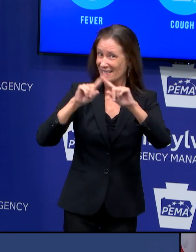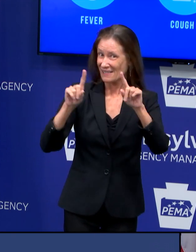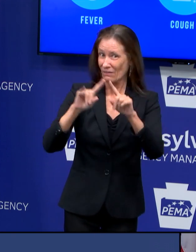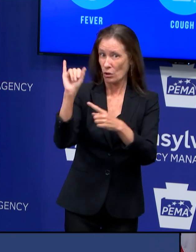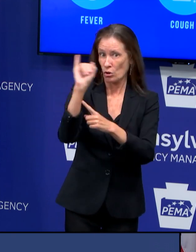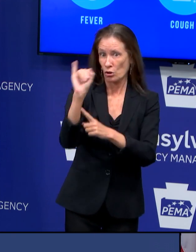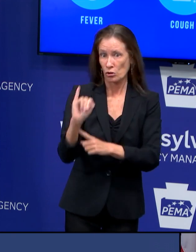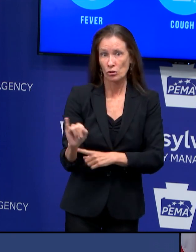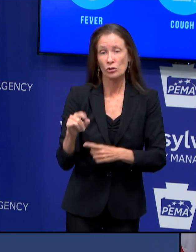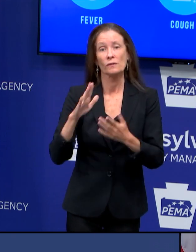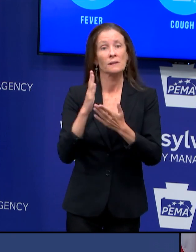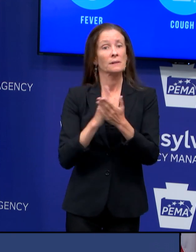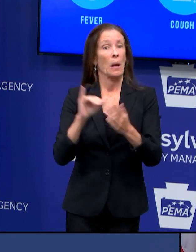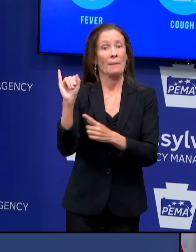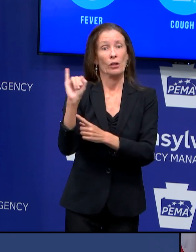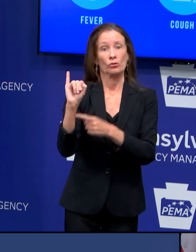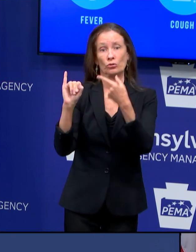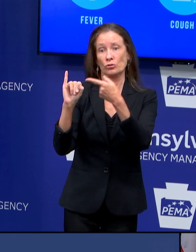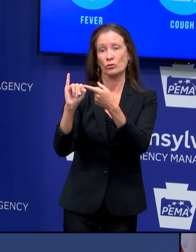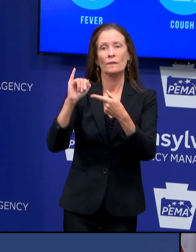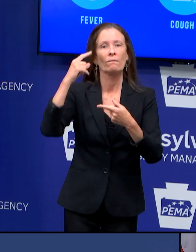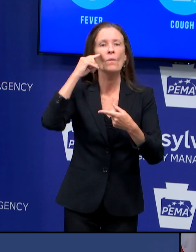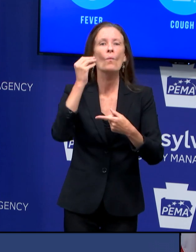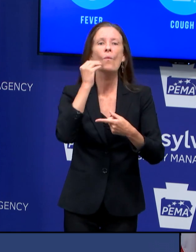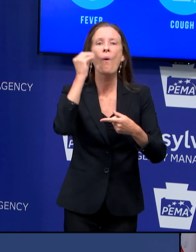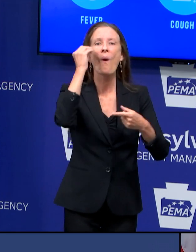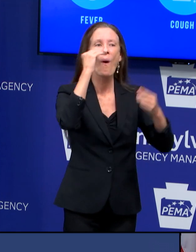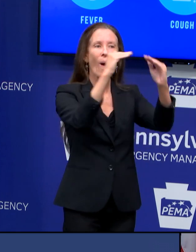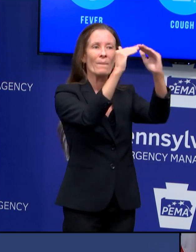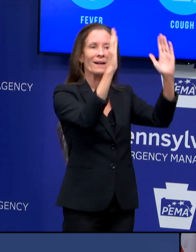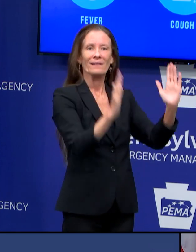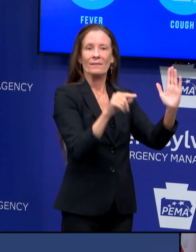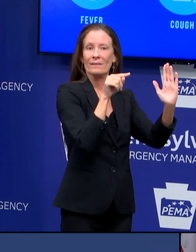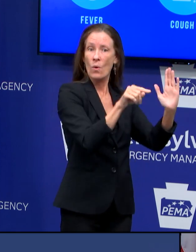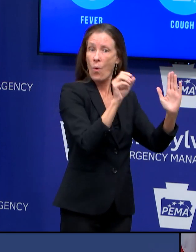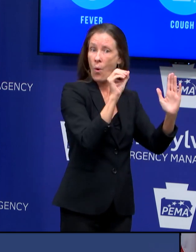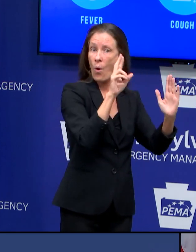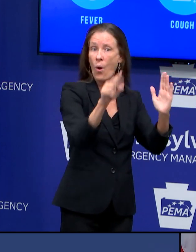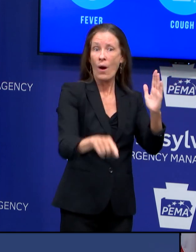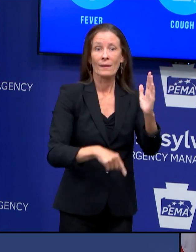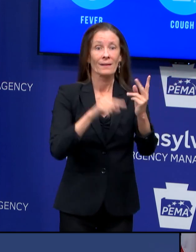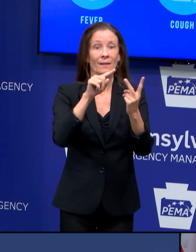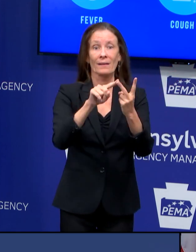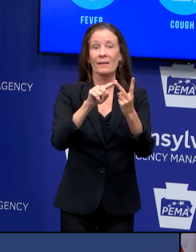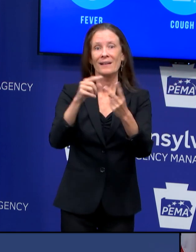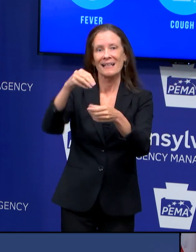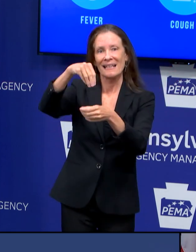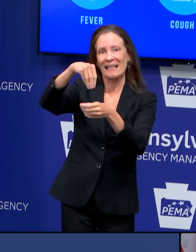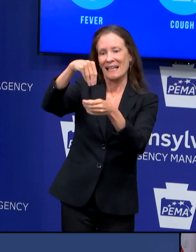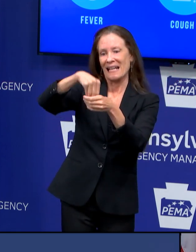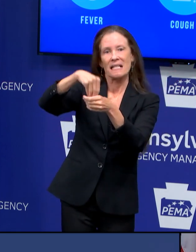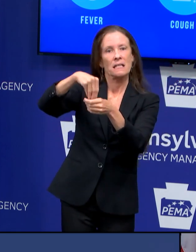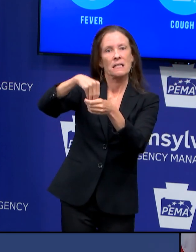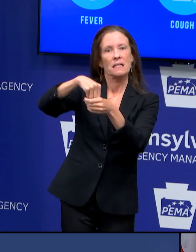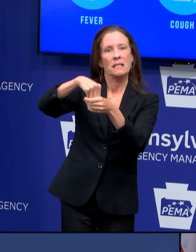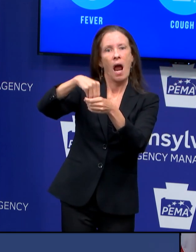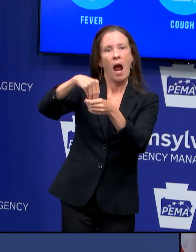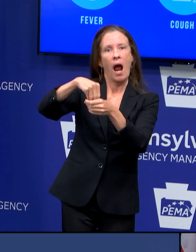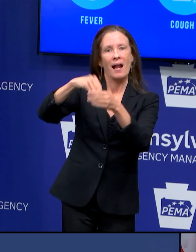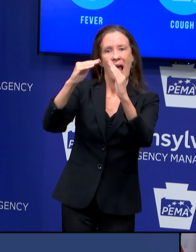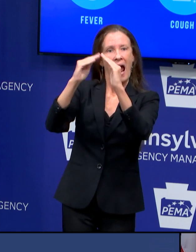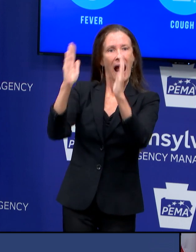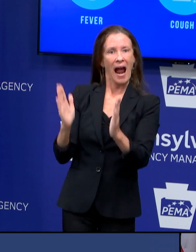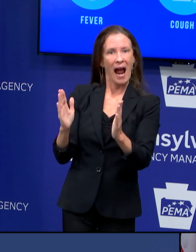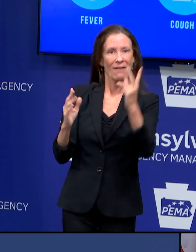as it says, is for the actual structure, and then they write contents, which is your property within that dwelling. We encourage